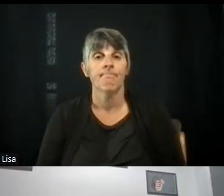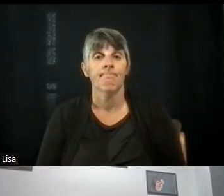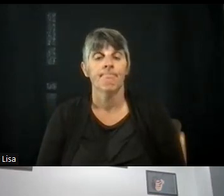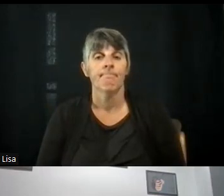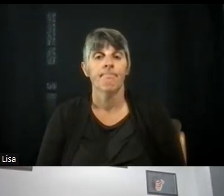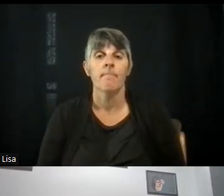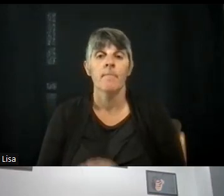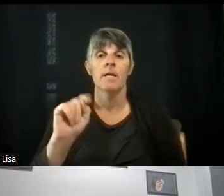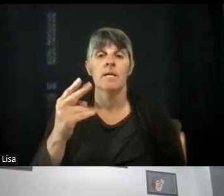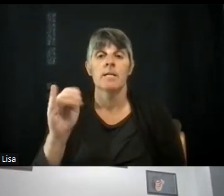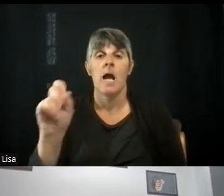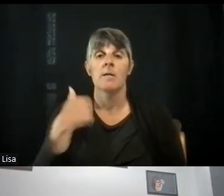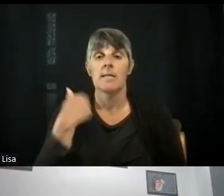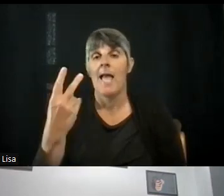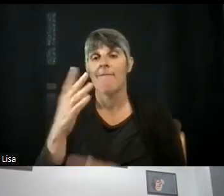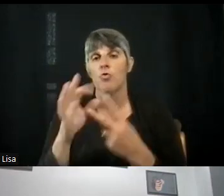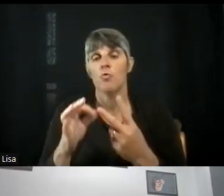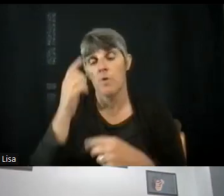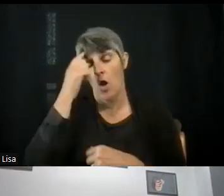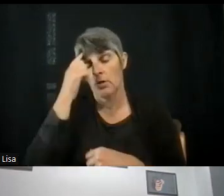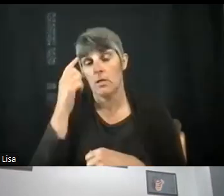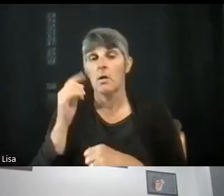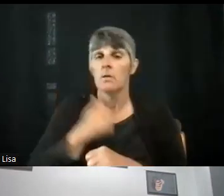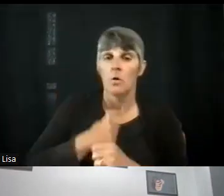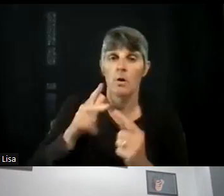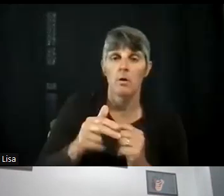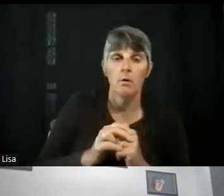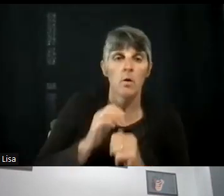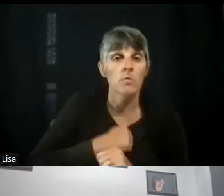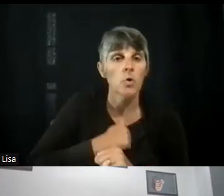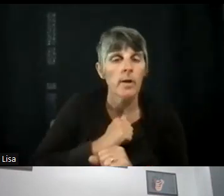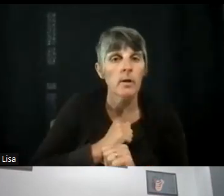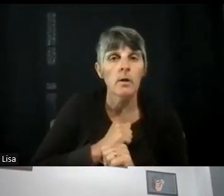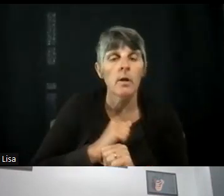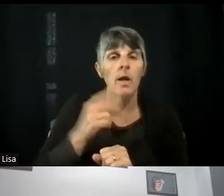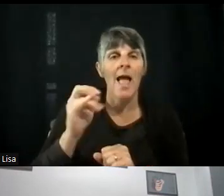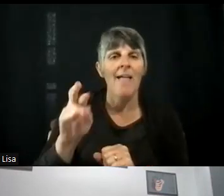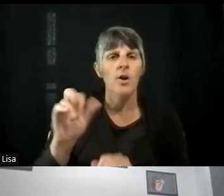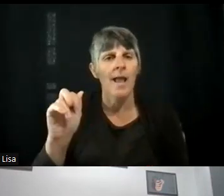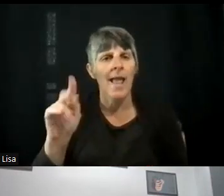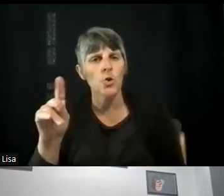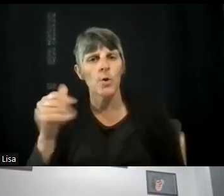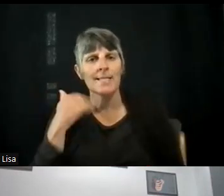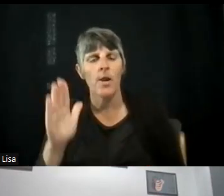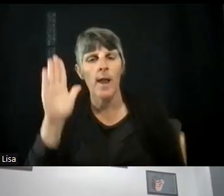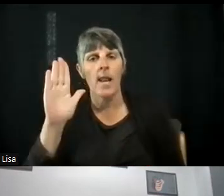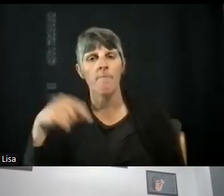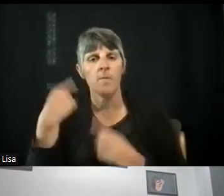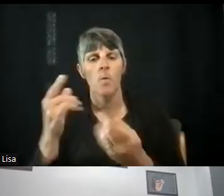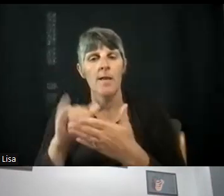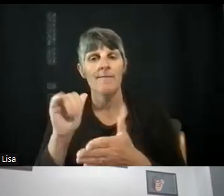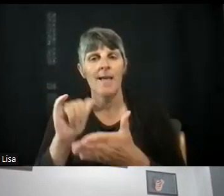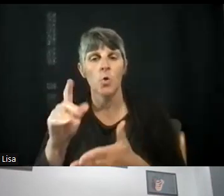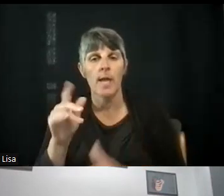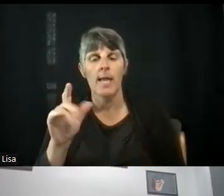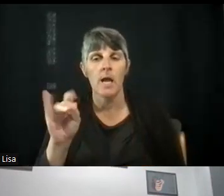I have two thoughts. One, Sorry. Sorry. Antonietta has had her hand up for a moment, if that's okay, sorry.